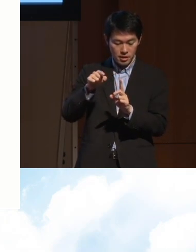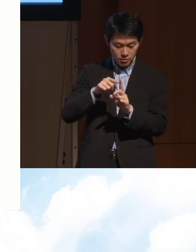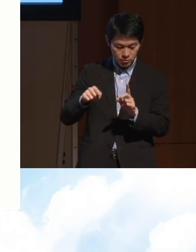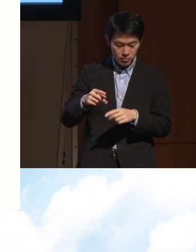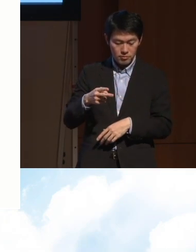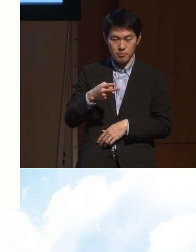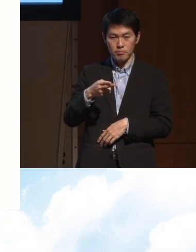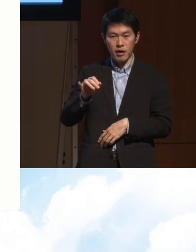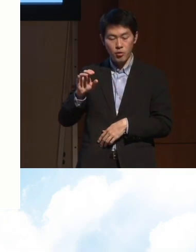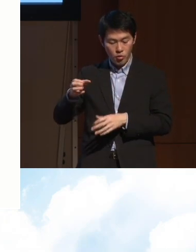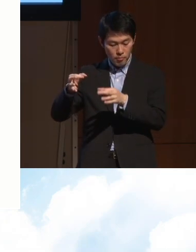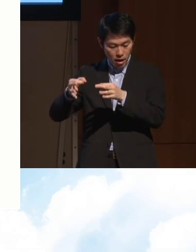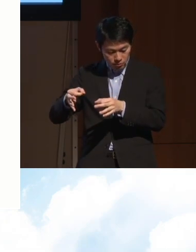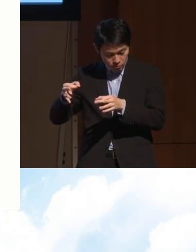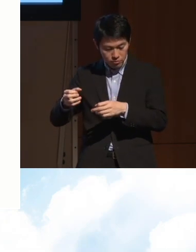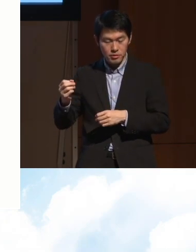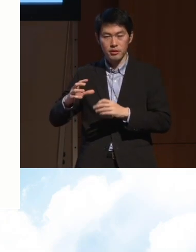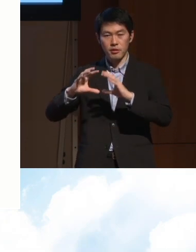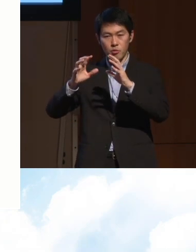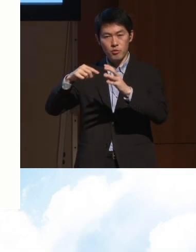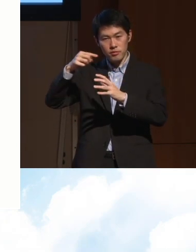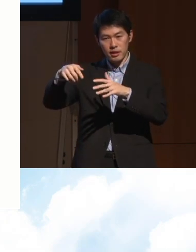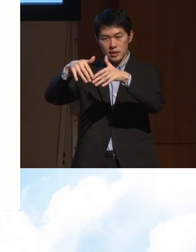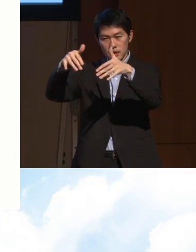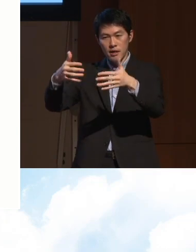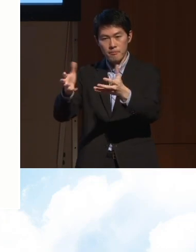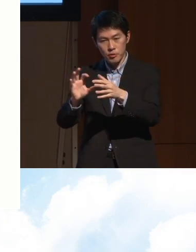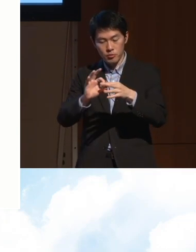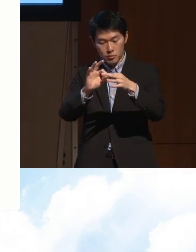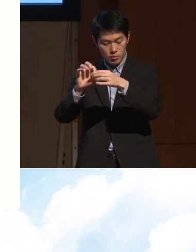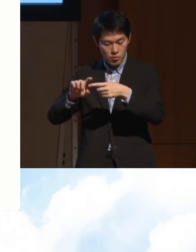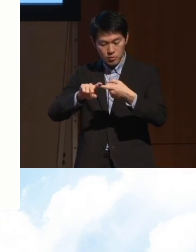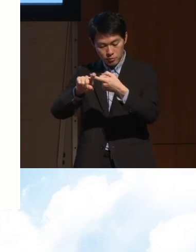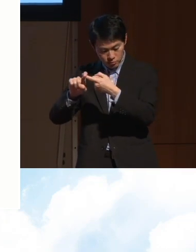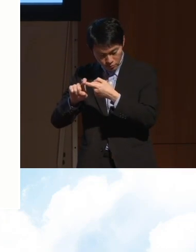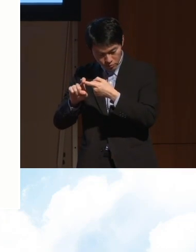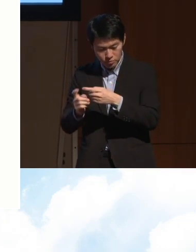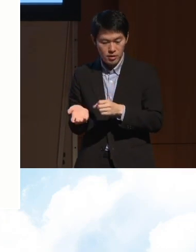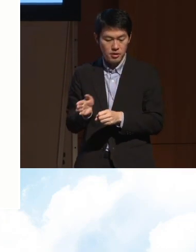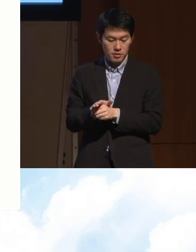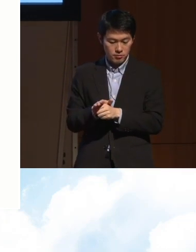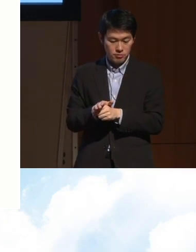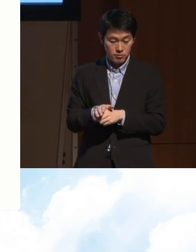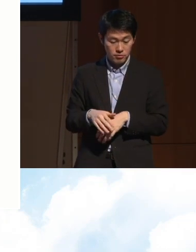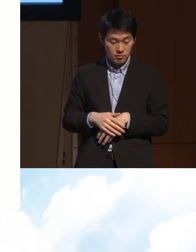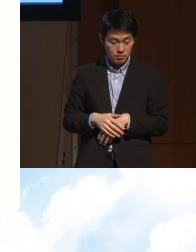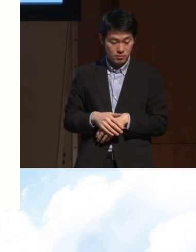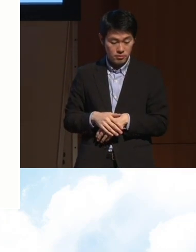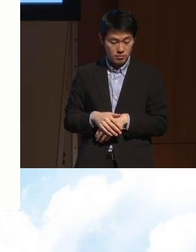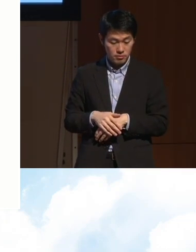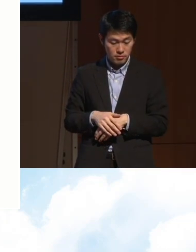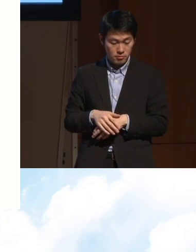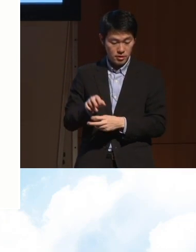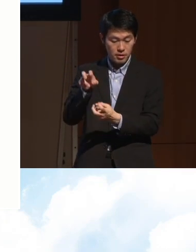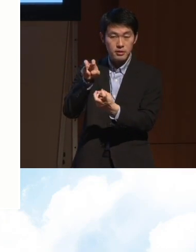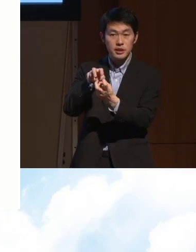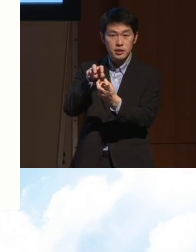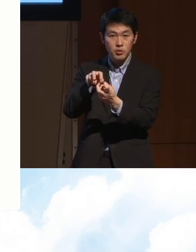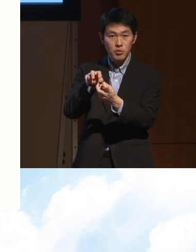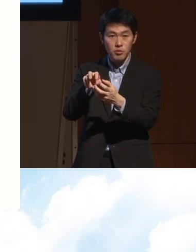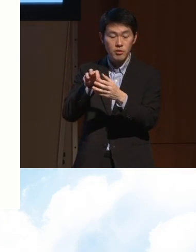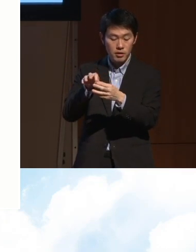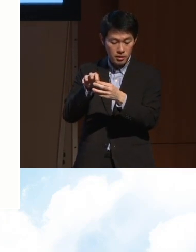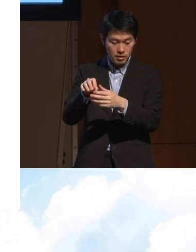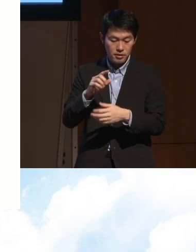And in medical care, strengthening of clinical network is expected. And for these